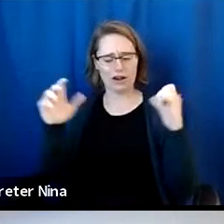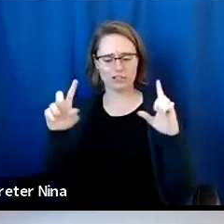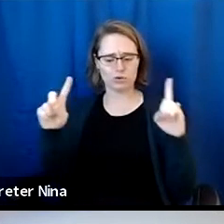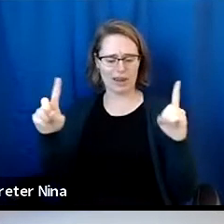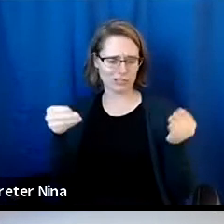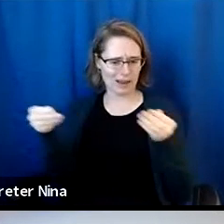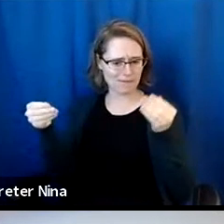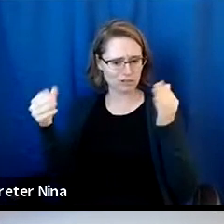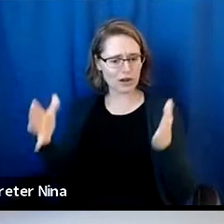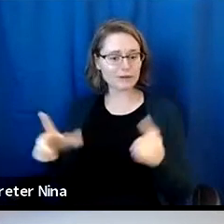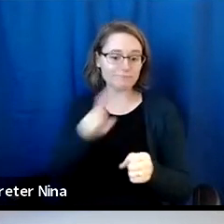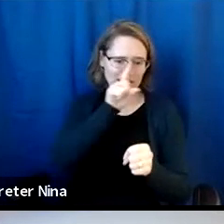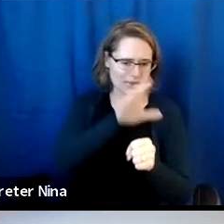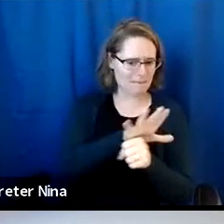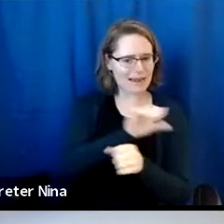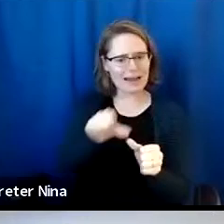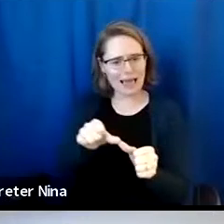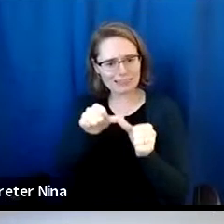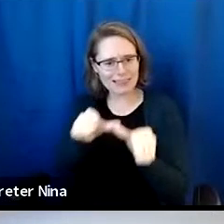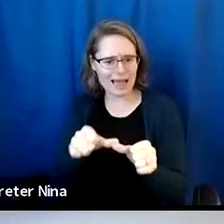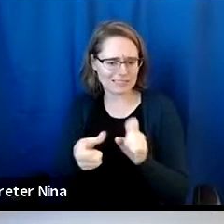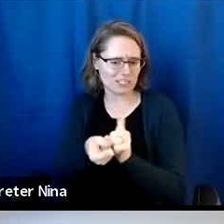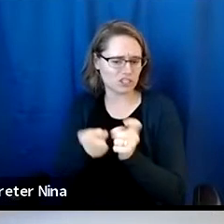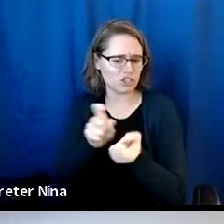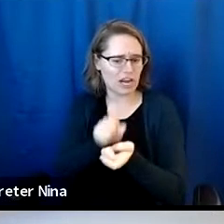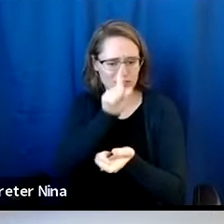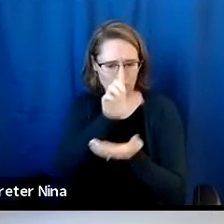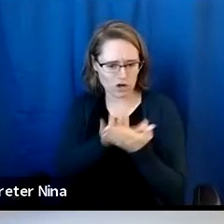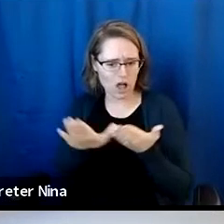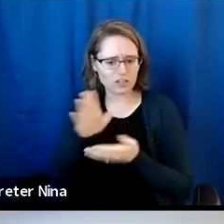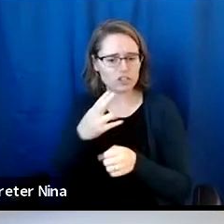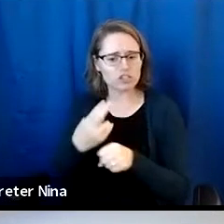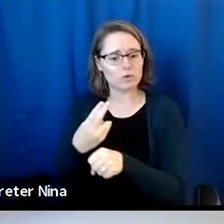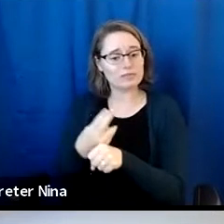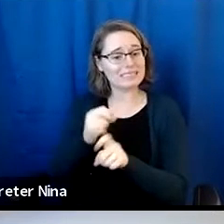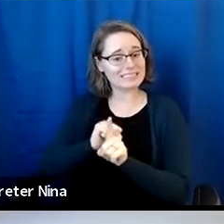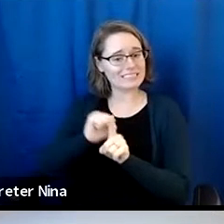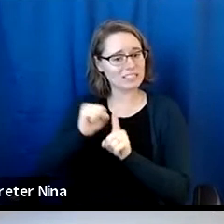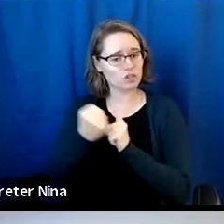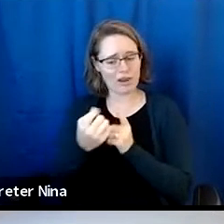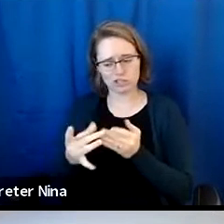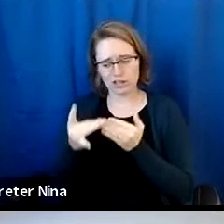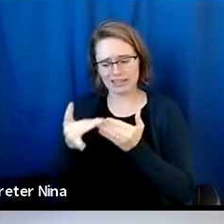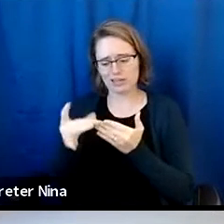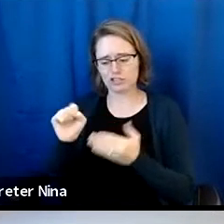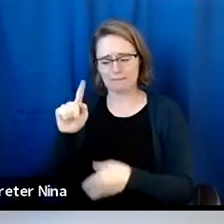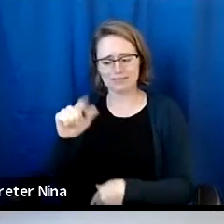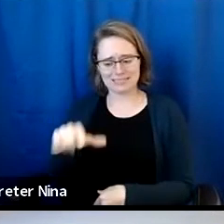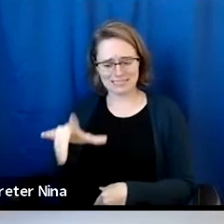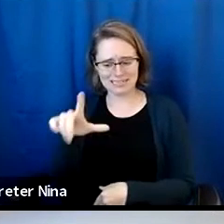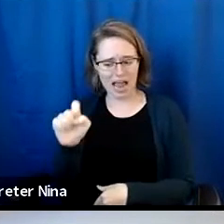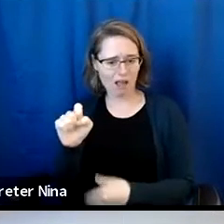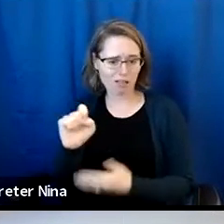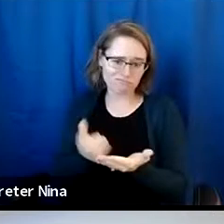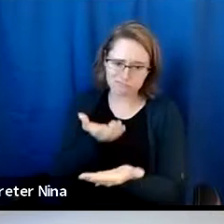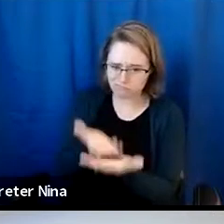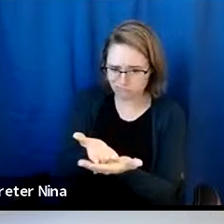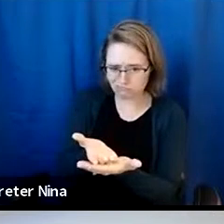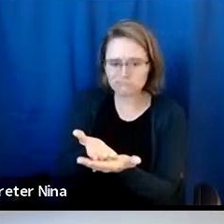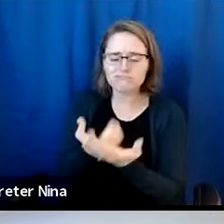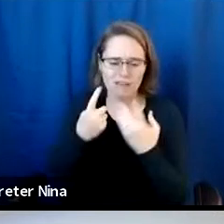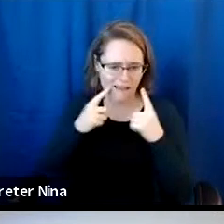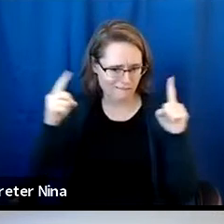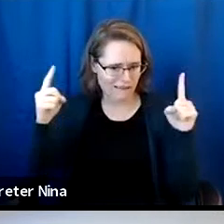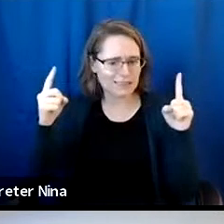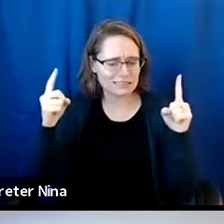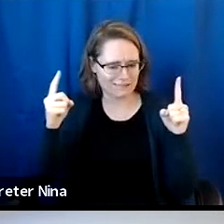committed and lasting change to colleges using situational leadership style that has proven effective